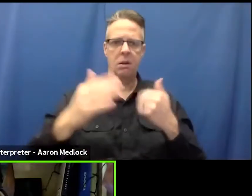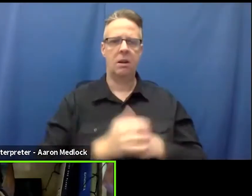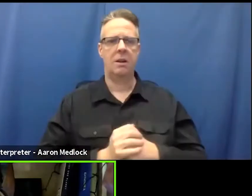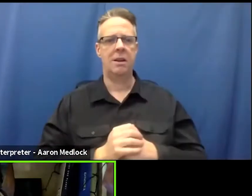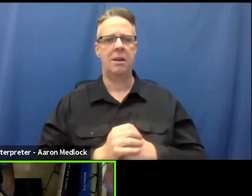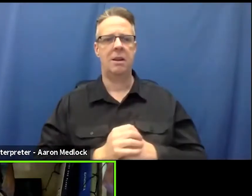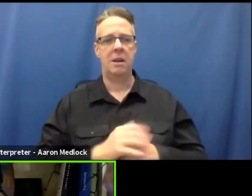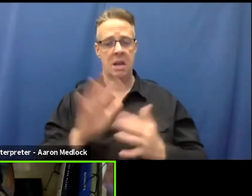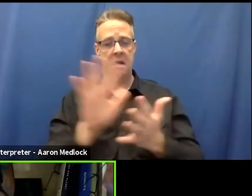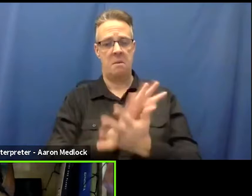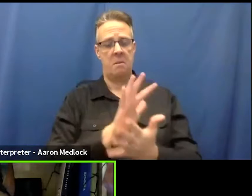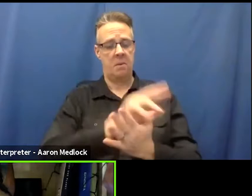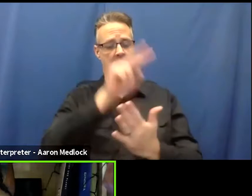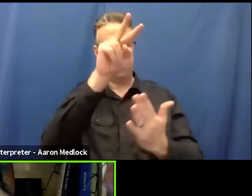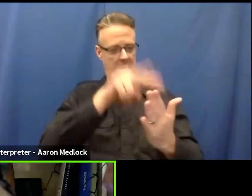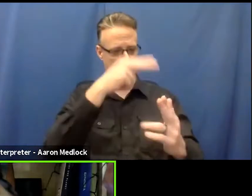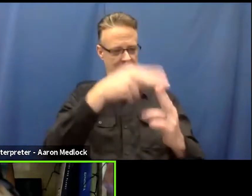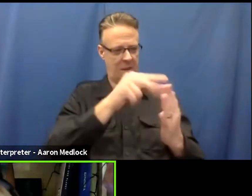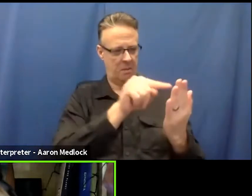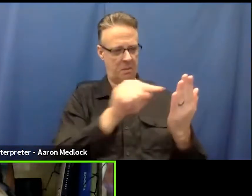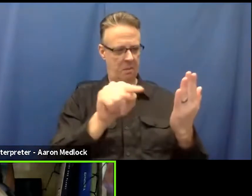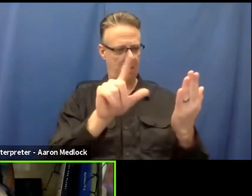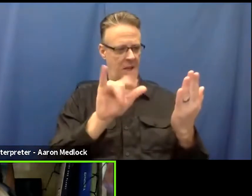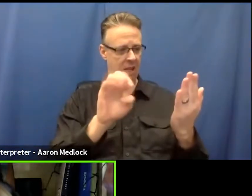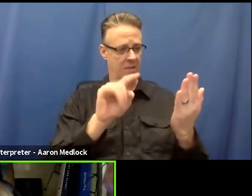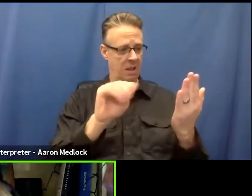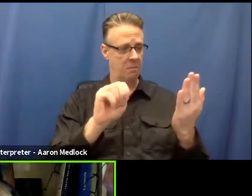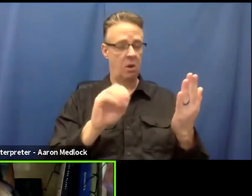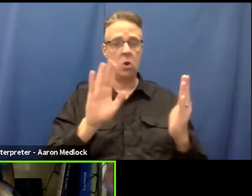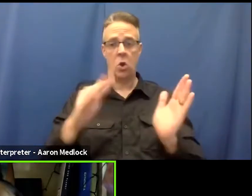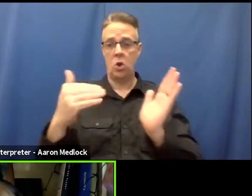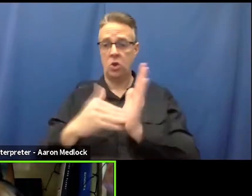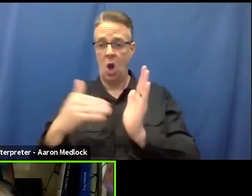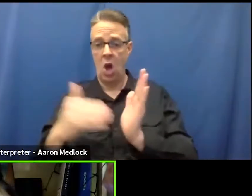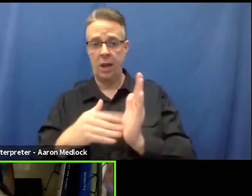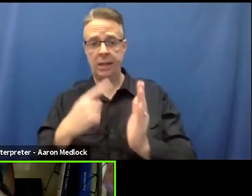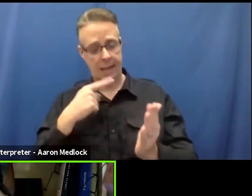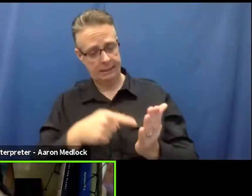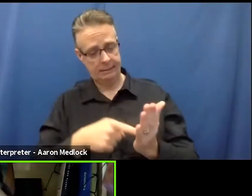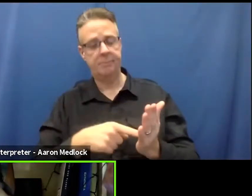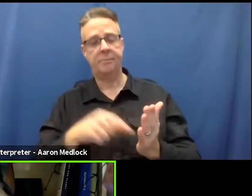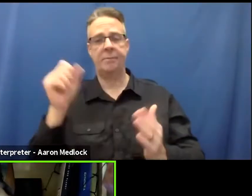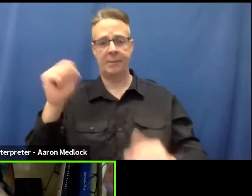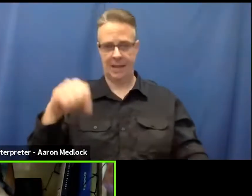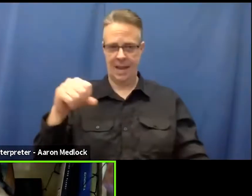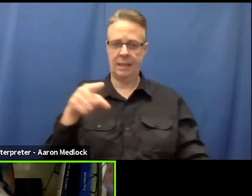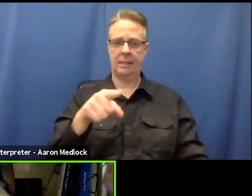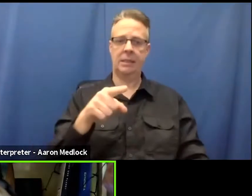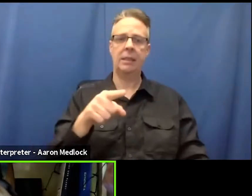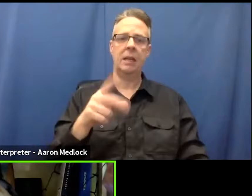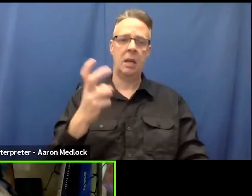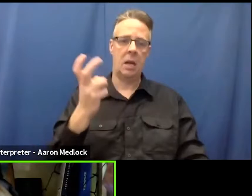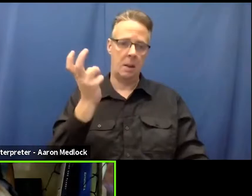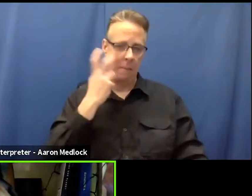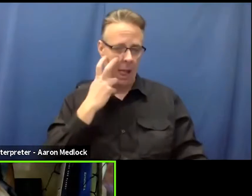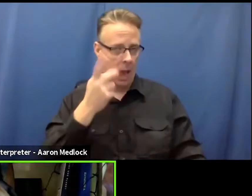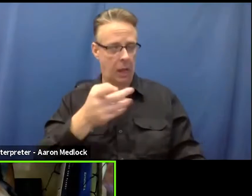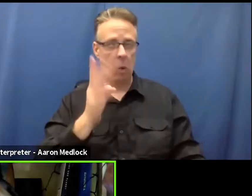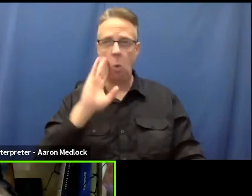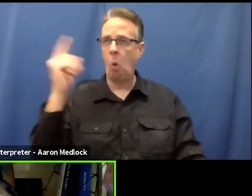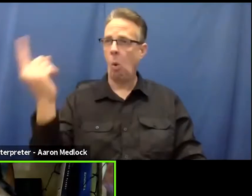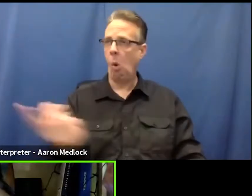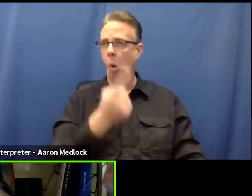a paper form and whatever your doctor said, and they would say, yes, Amy, she's a blind child, she'll always be